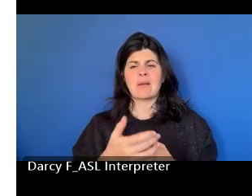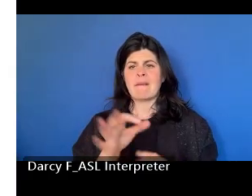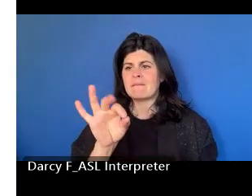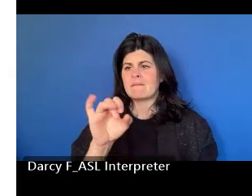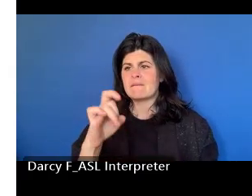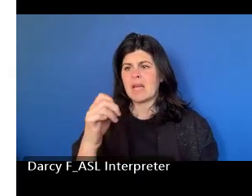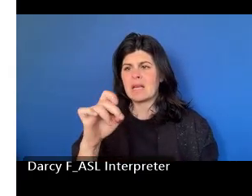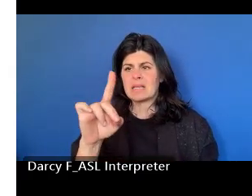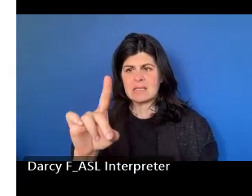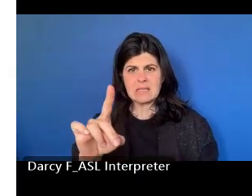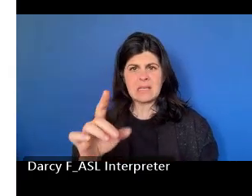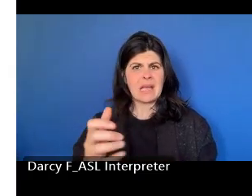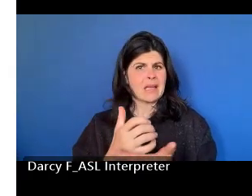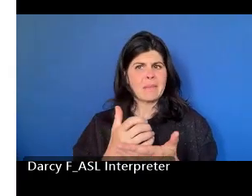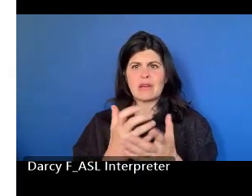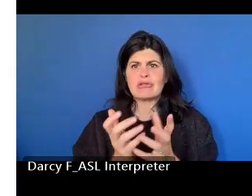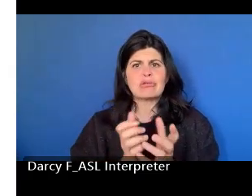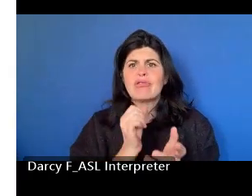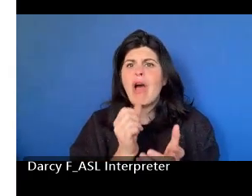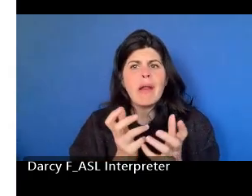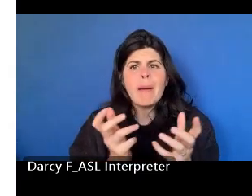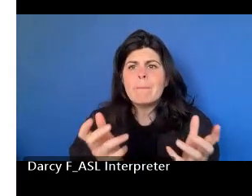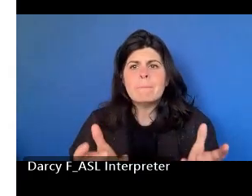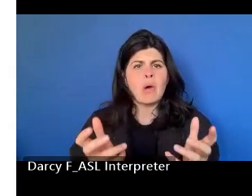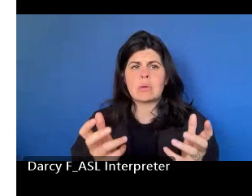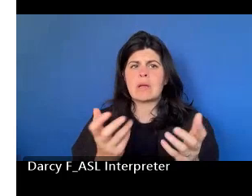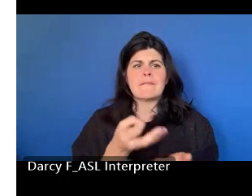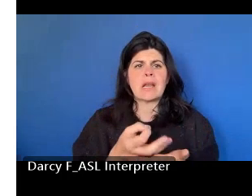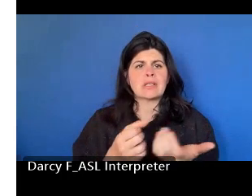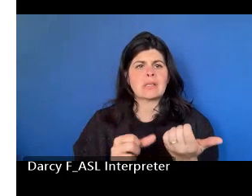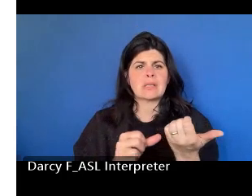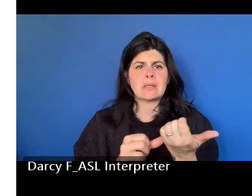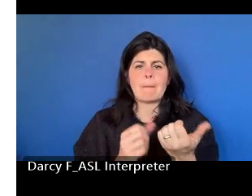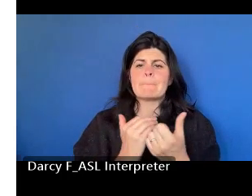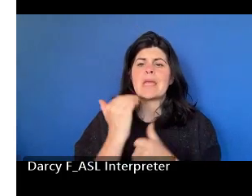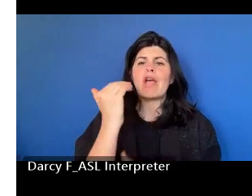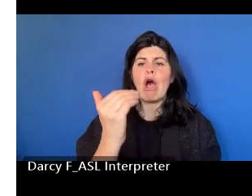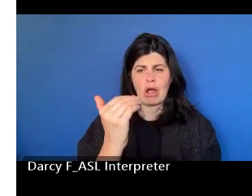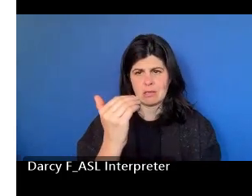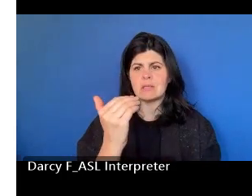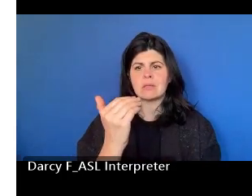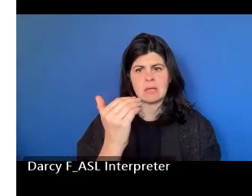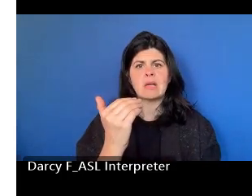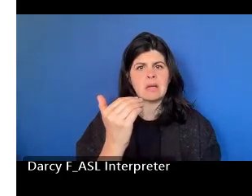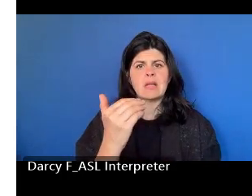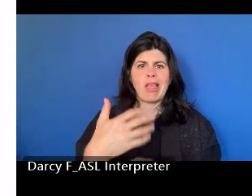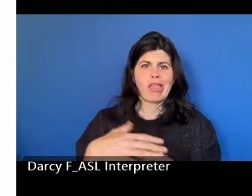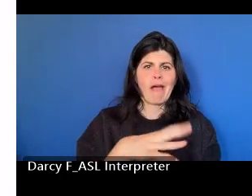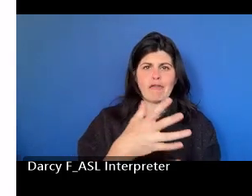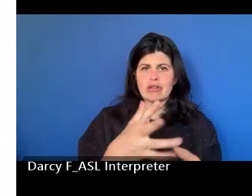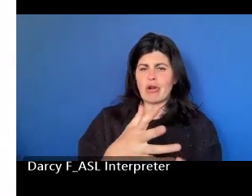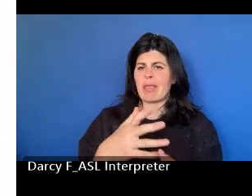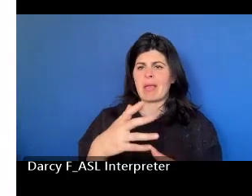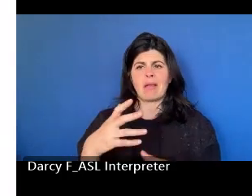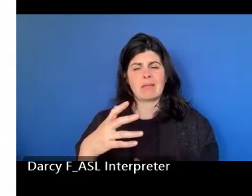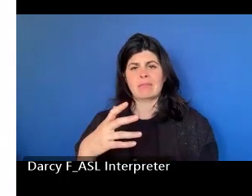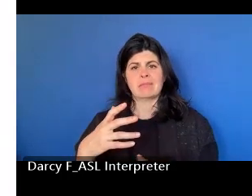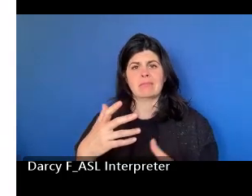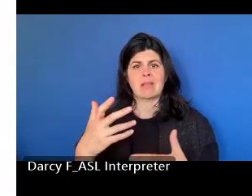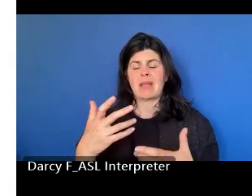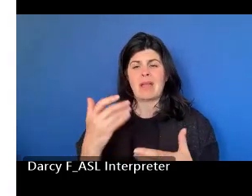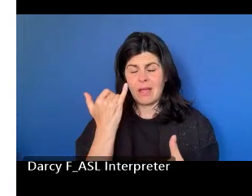could offer beyond coverage of the full cost that would make this affordable for us. This will absolutely